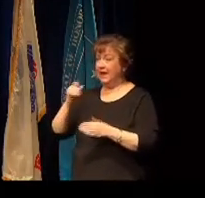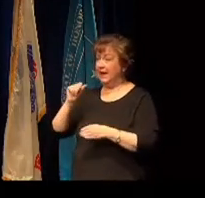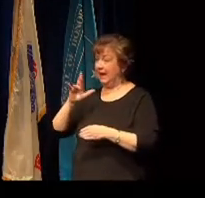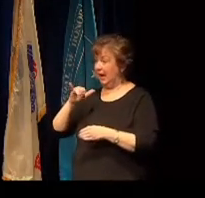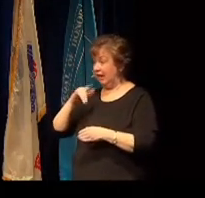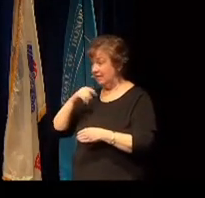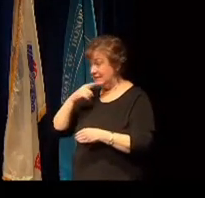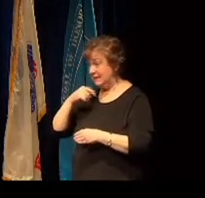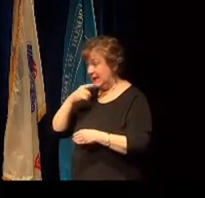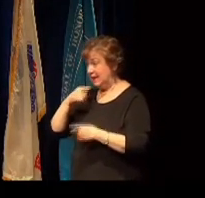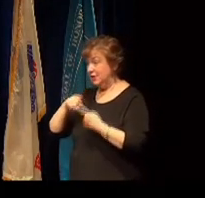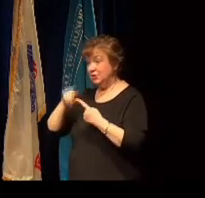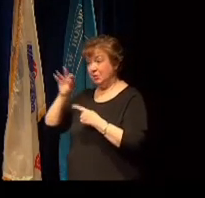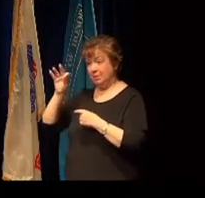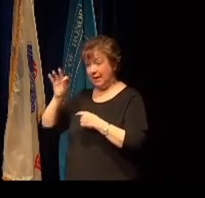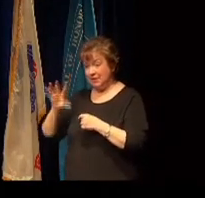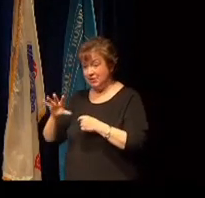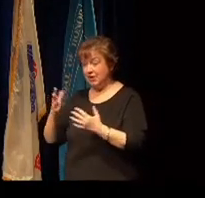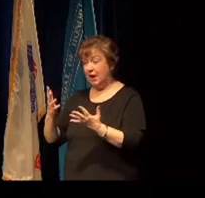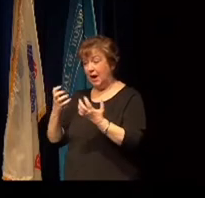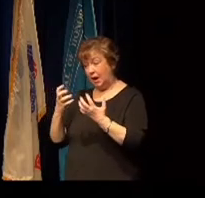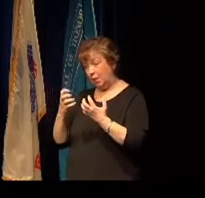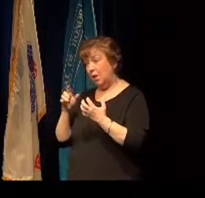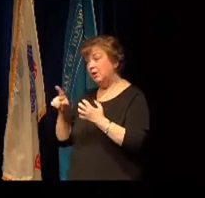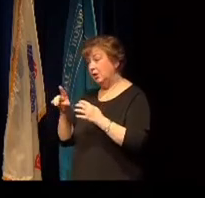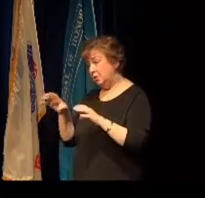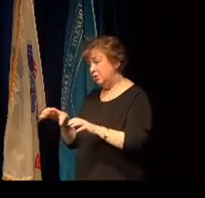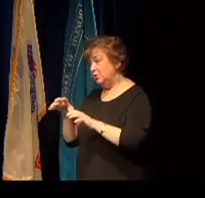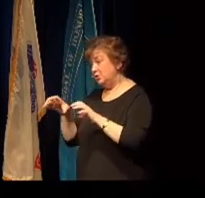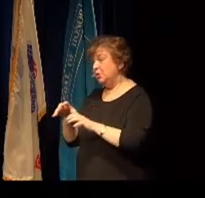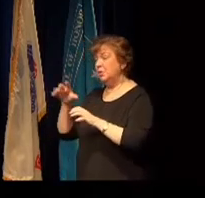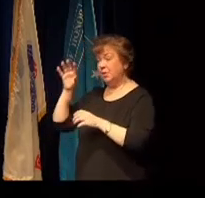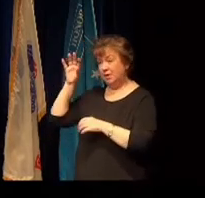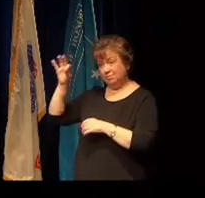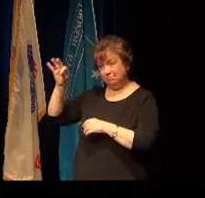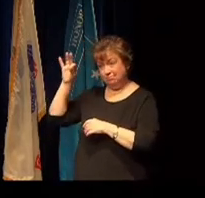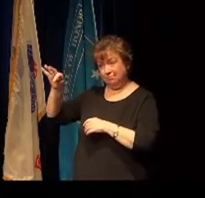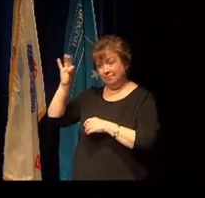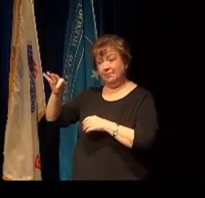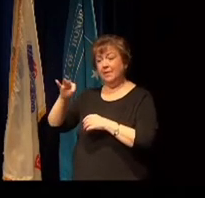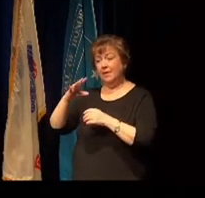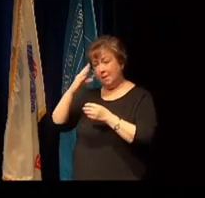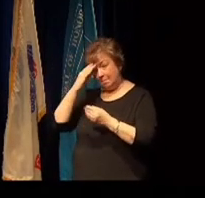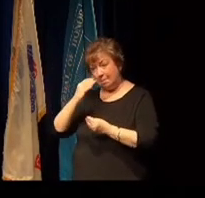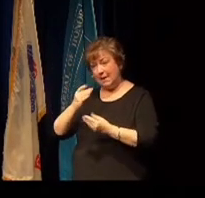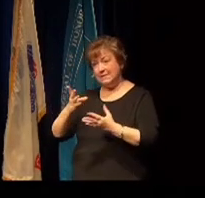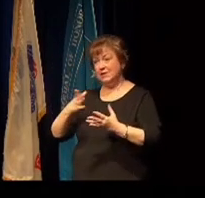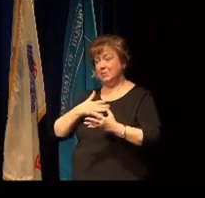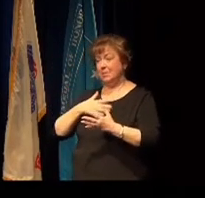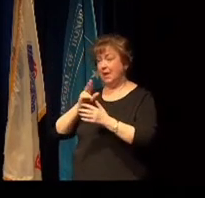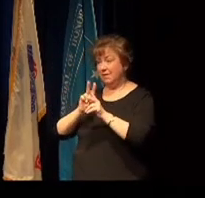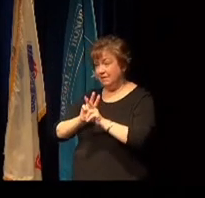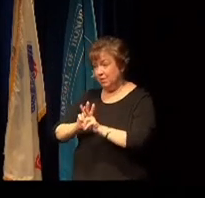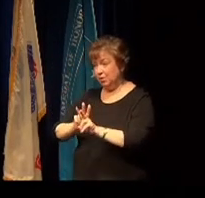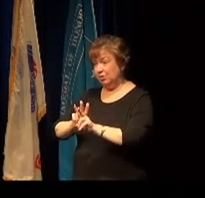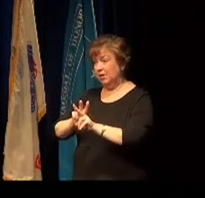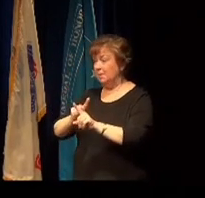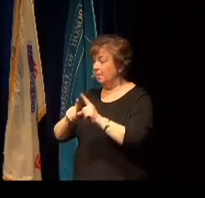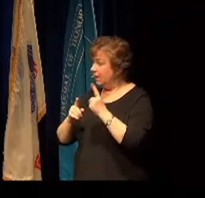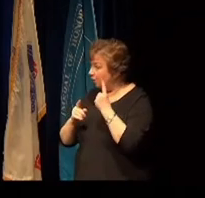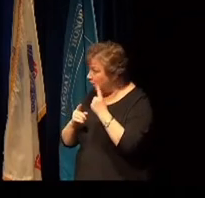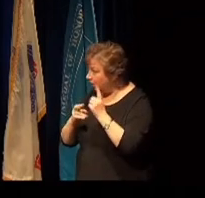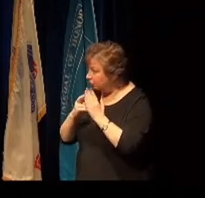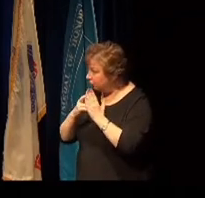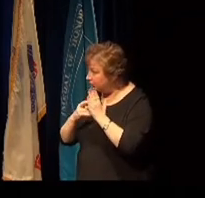to Pastor Grace, he said, I want you to do the message when my funeral is. He said, only in one